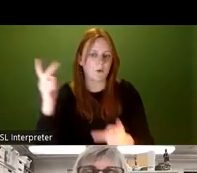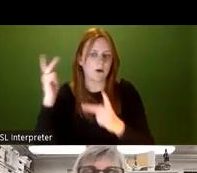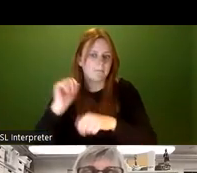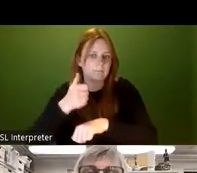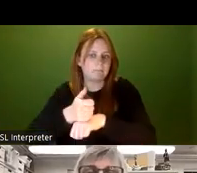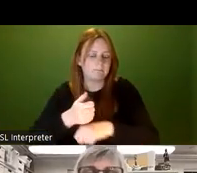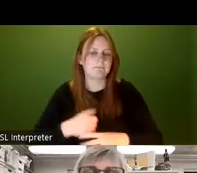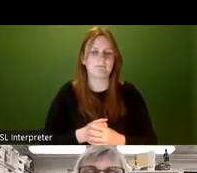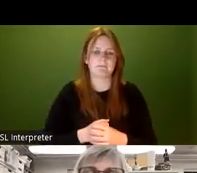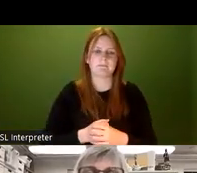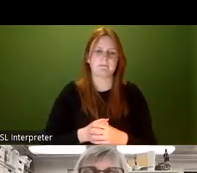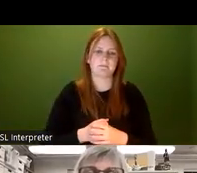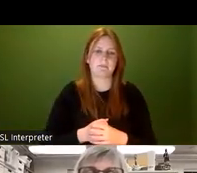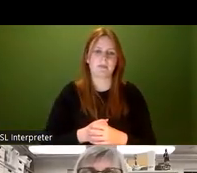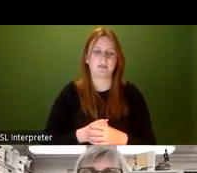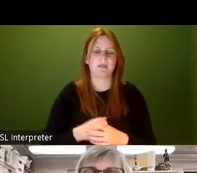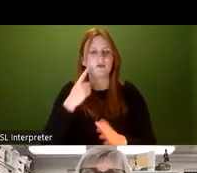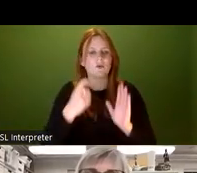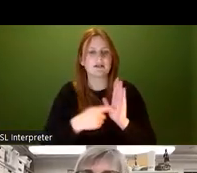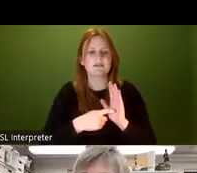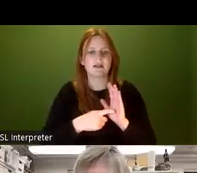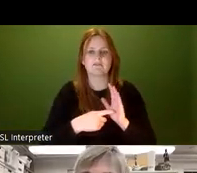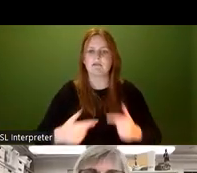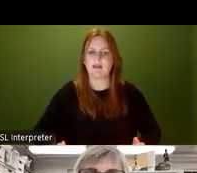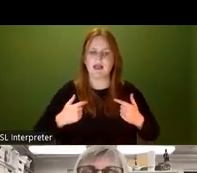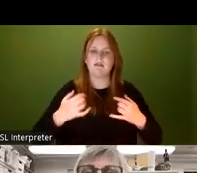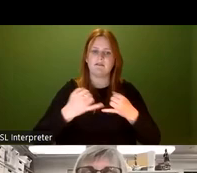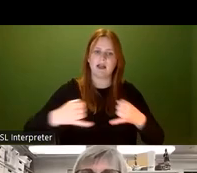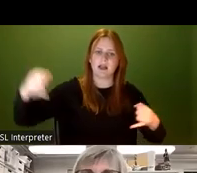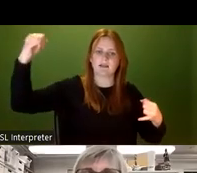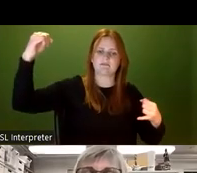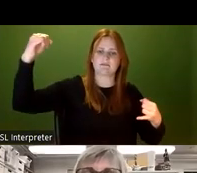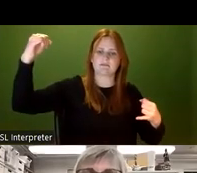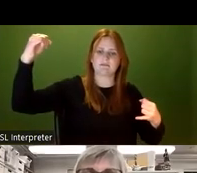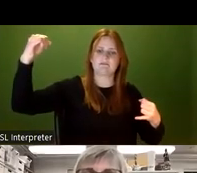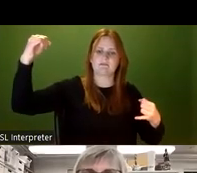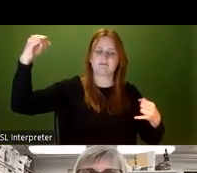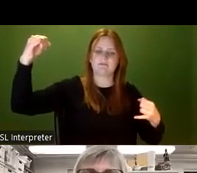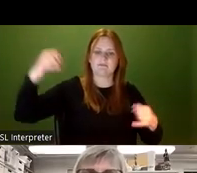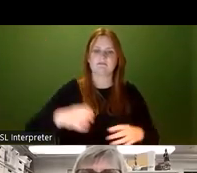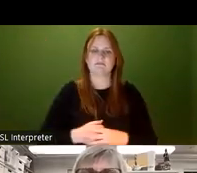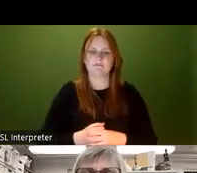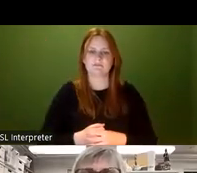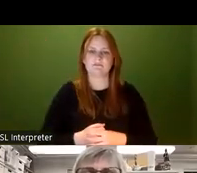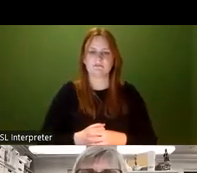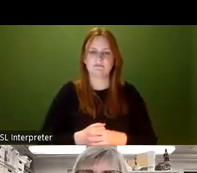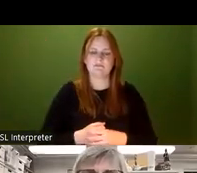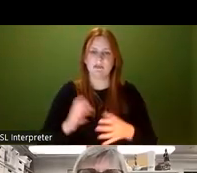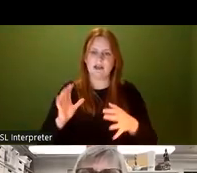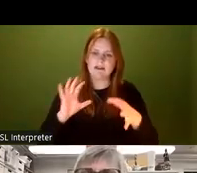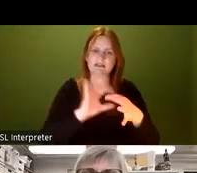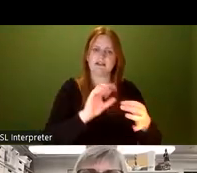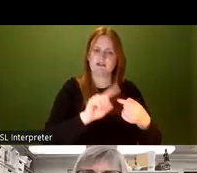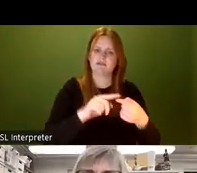you see there's a lifeline attached to that one in the center. And I was thinking about roots